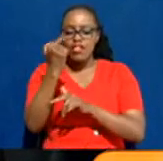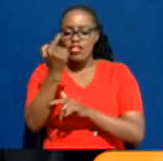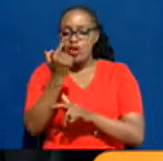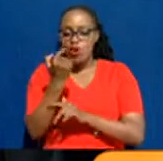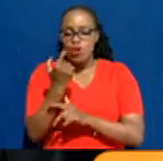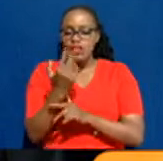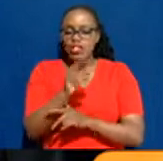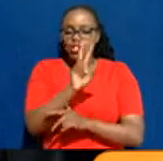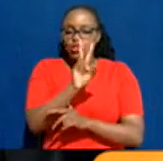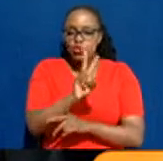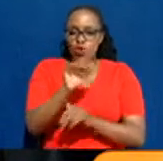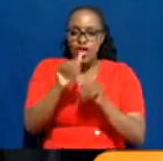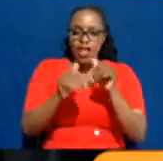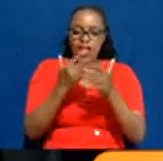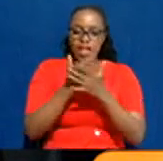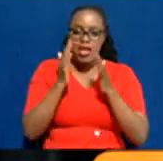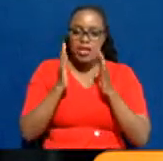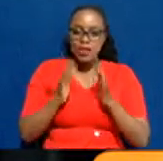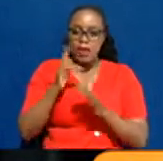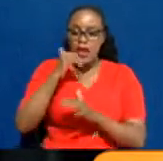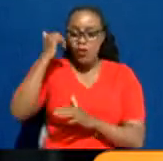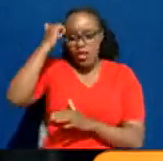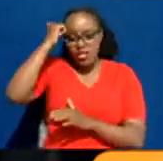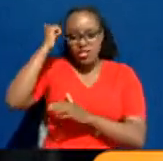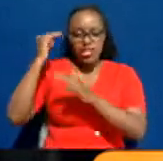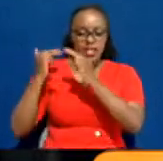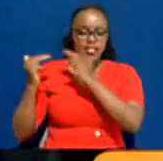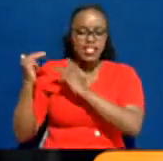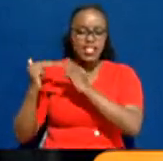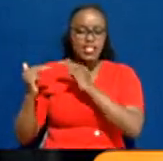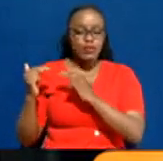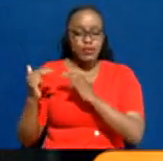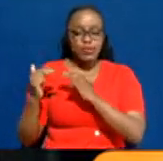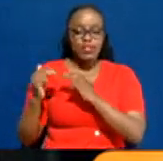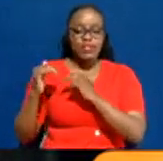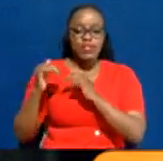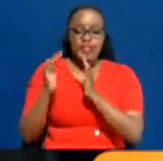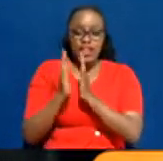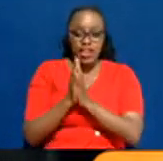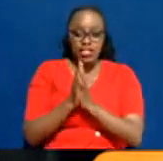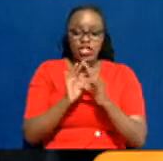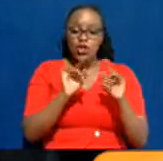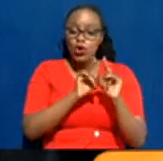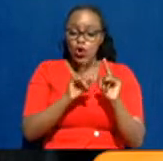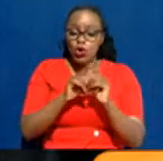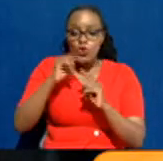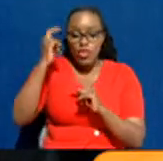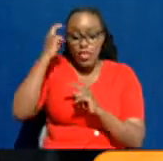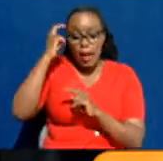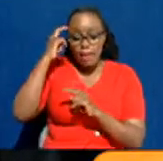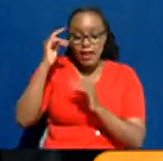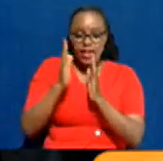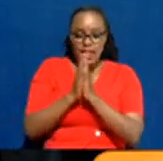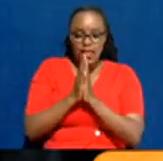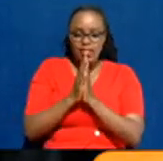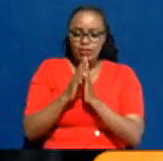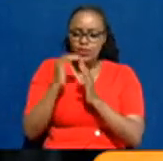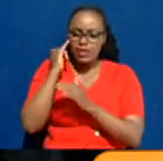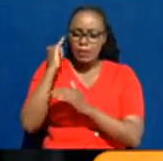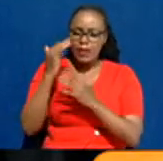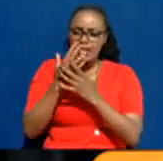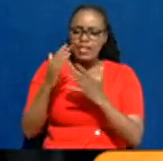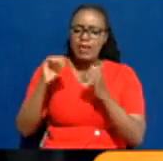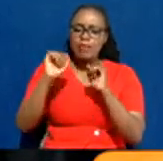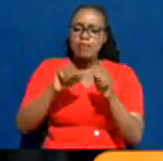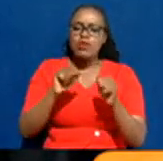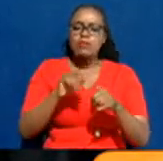only elections that anyone who studies elections and applies their minds to the science of elections can